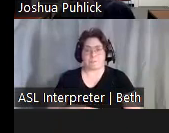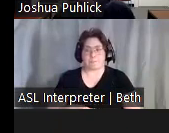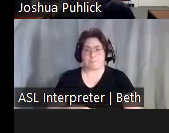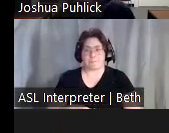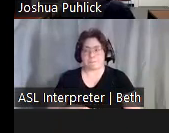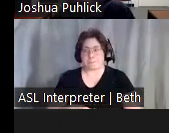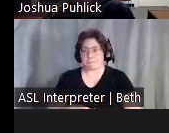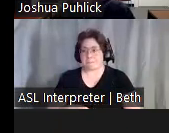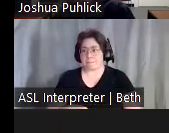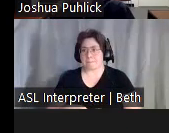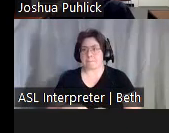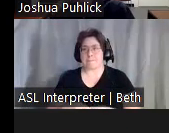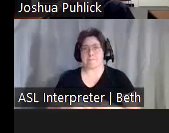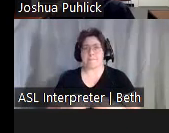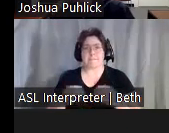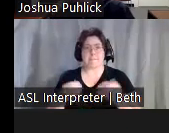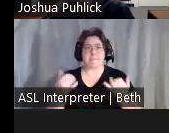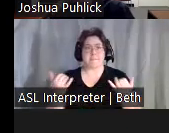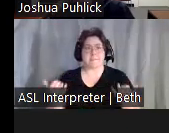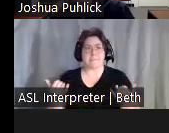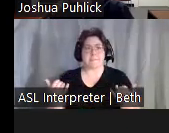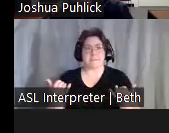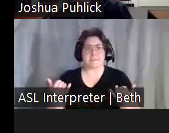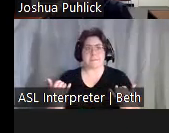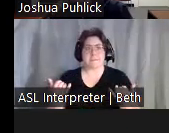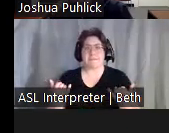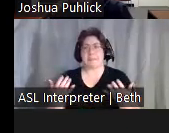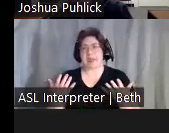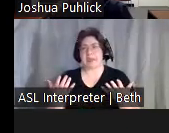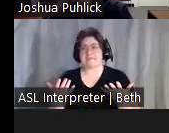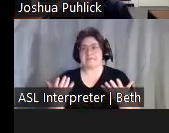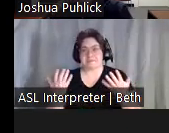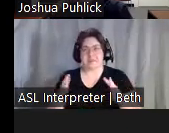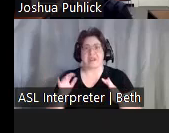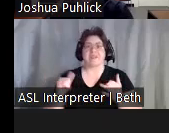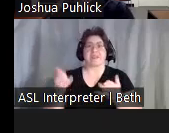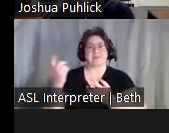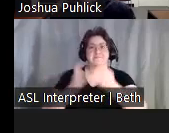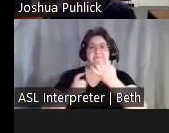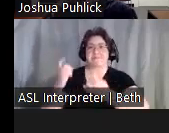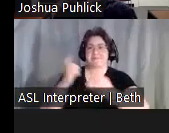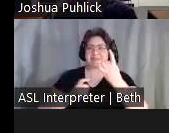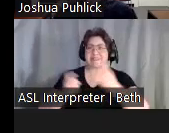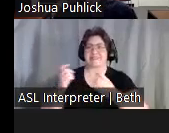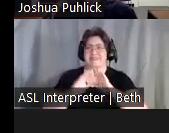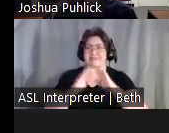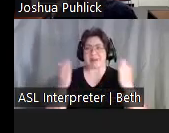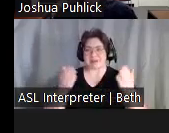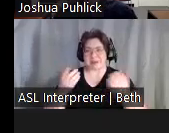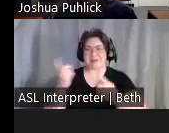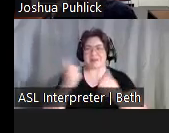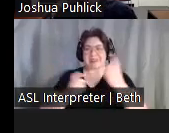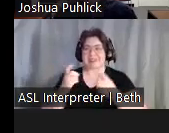And with that, I guess we've got a lot of time for questions, so we'll open it to questions here.